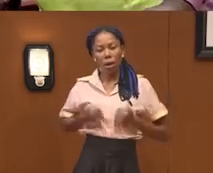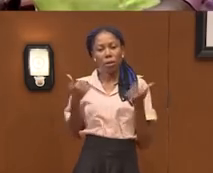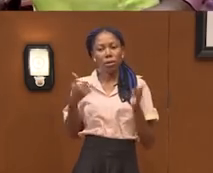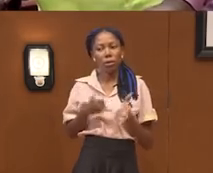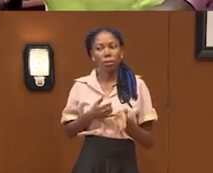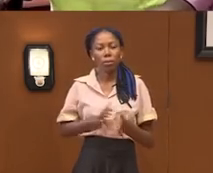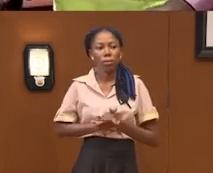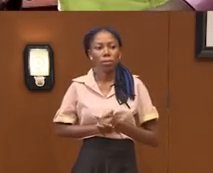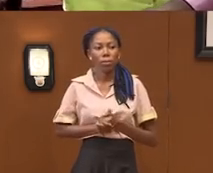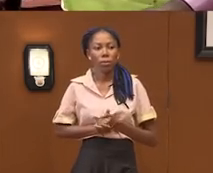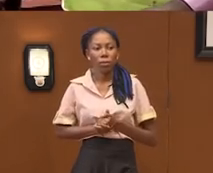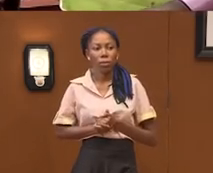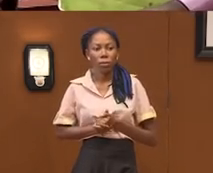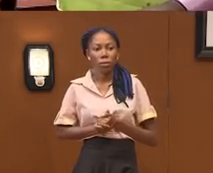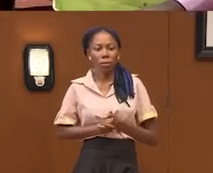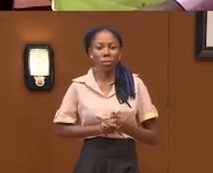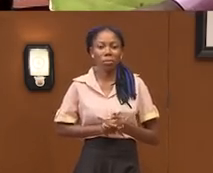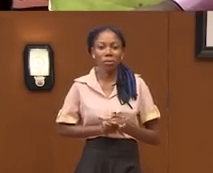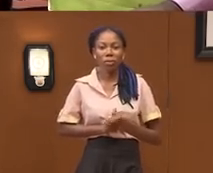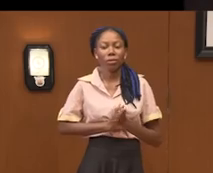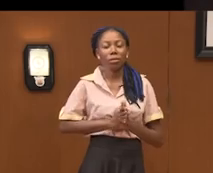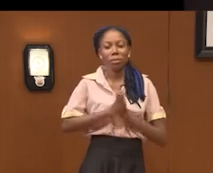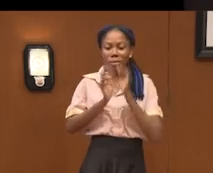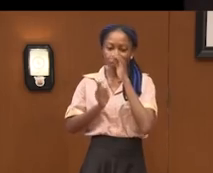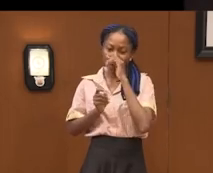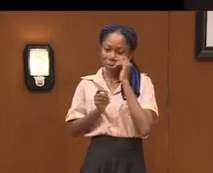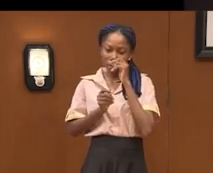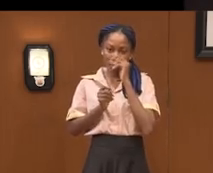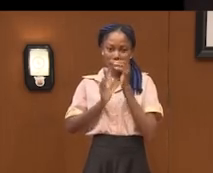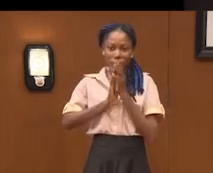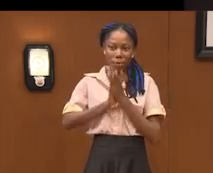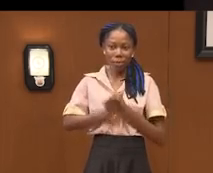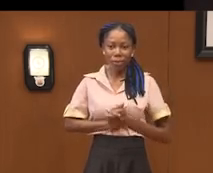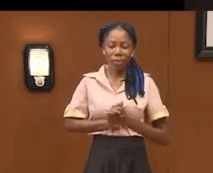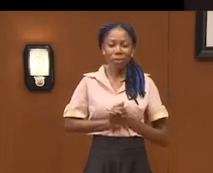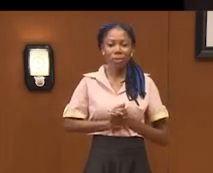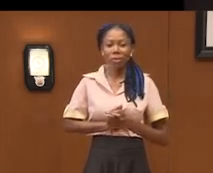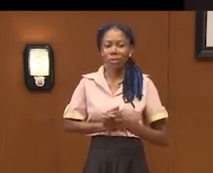one. We're talking about water. The water. But what about water? The water.